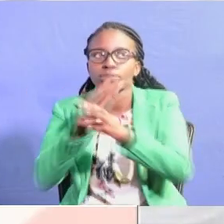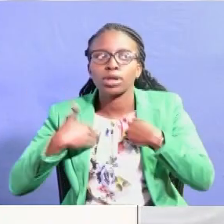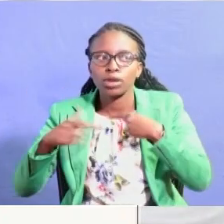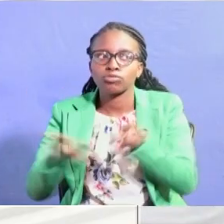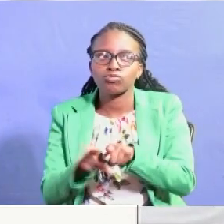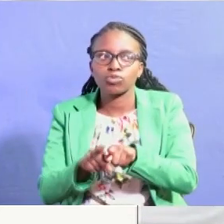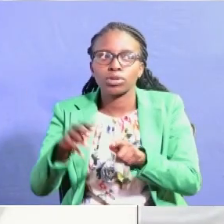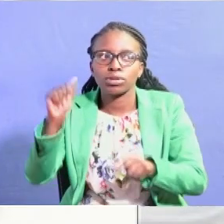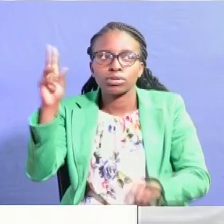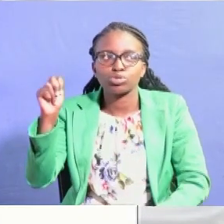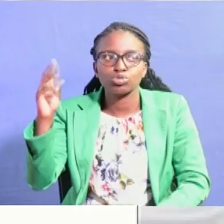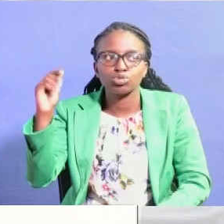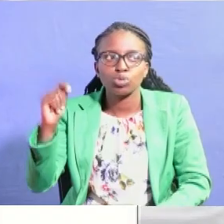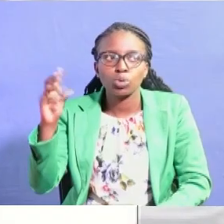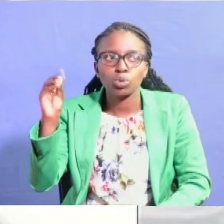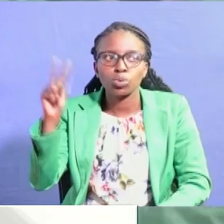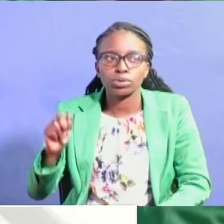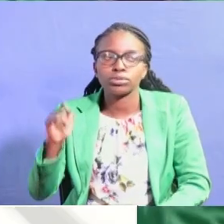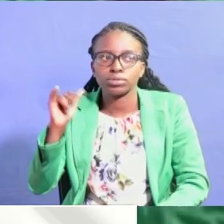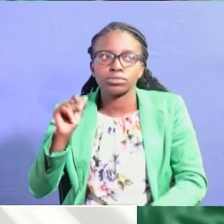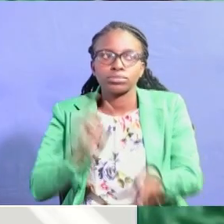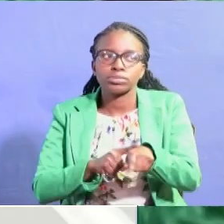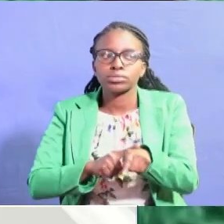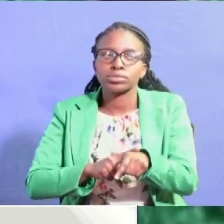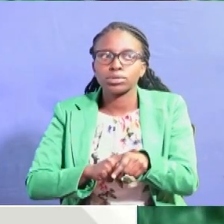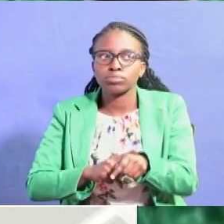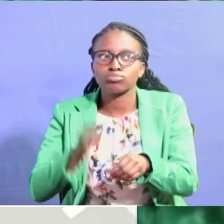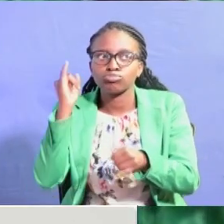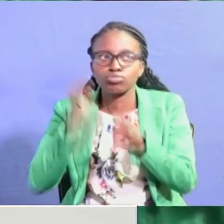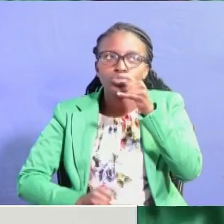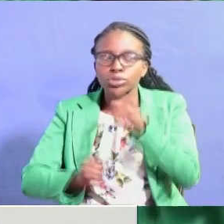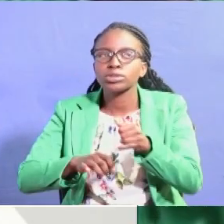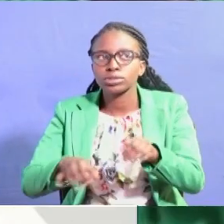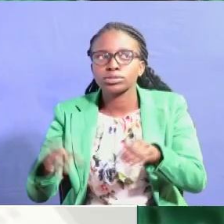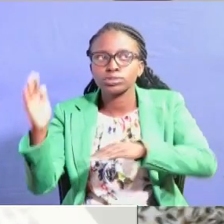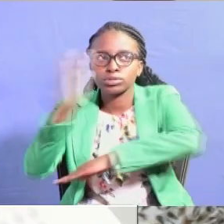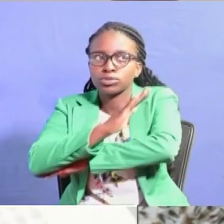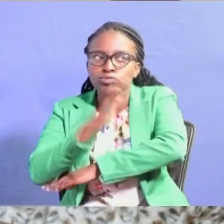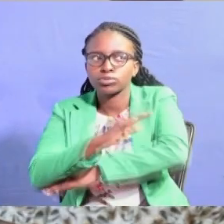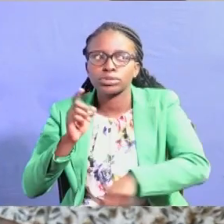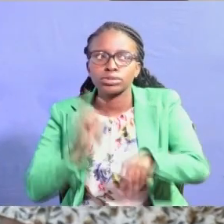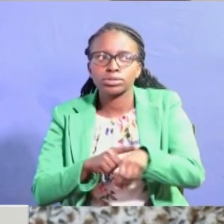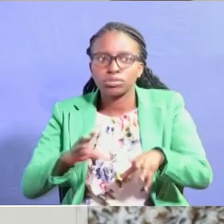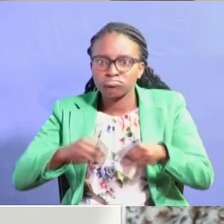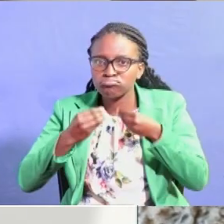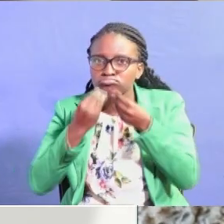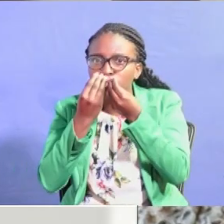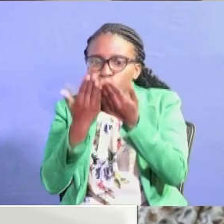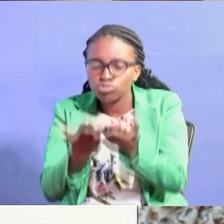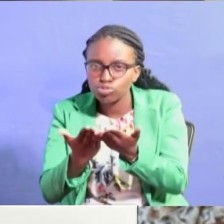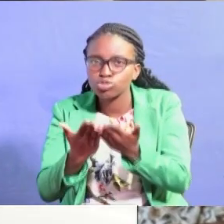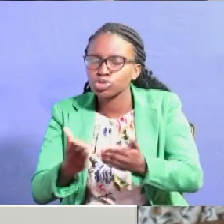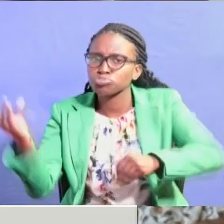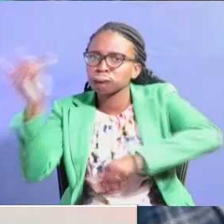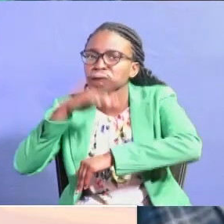Origi, the deceased was taken ill last evening and rushed to hospital where he was pronounced dead. The legend, according to